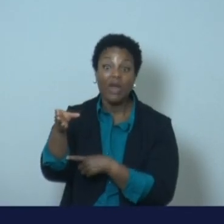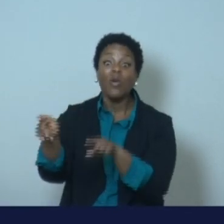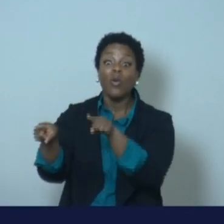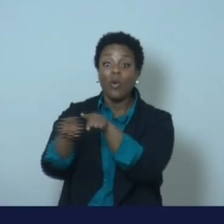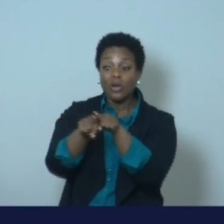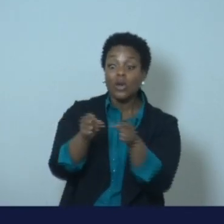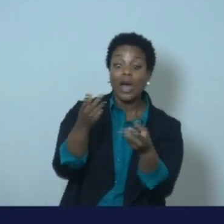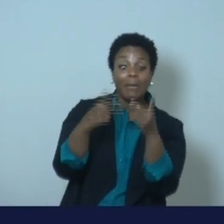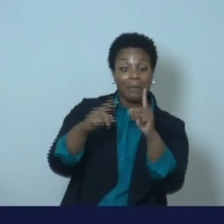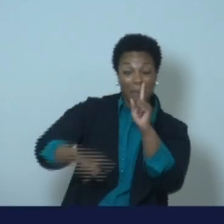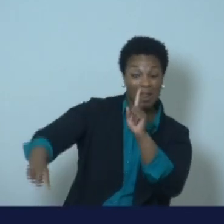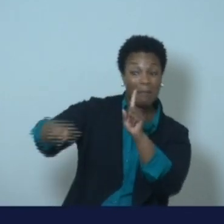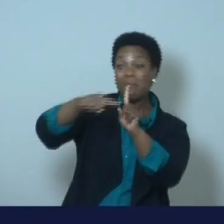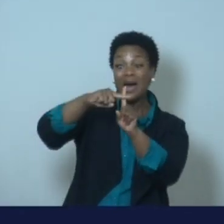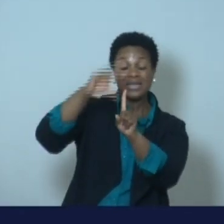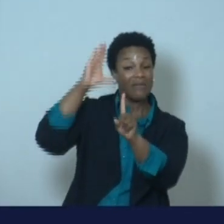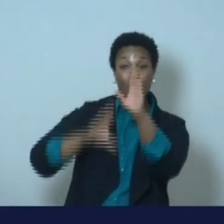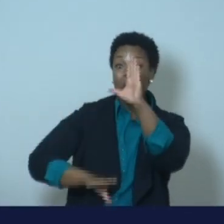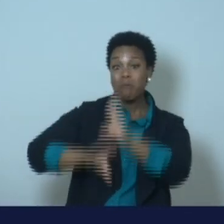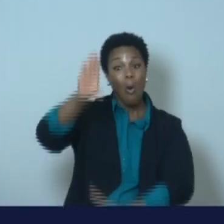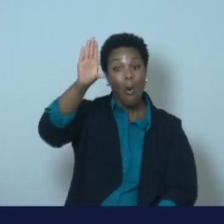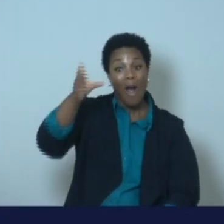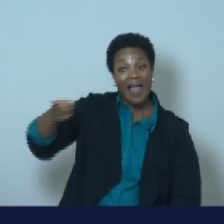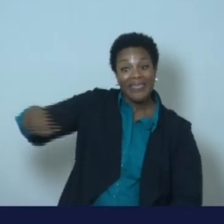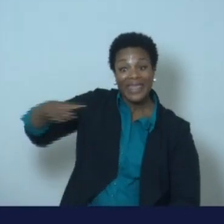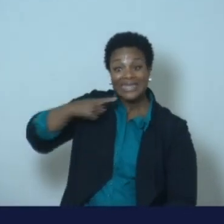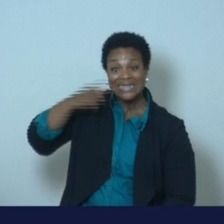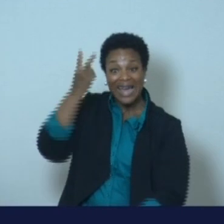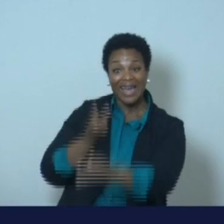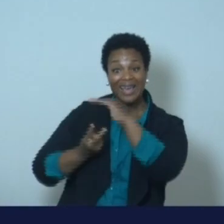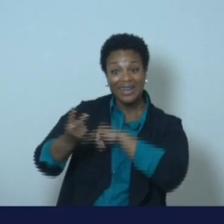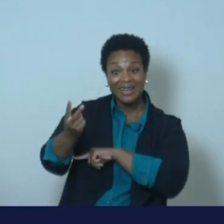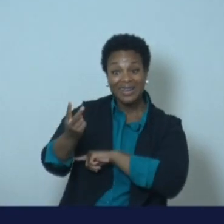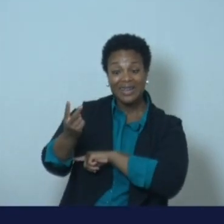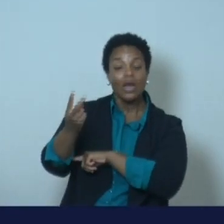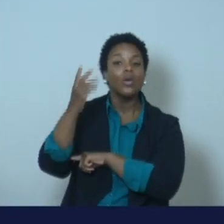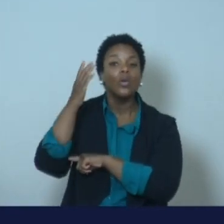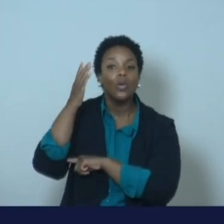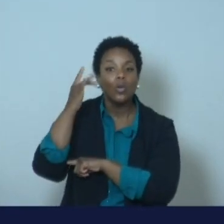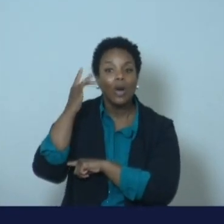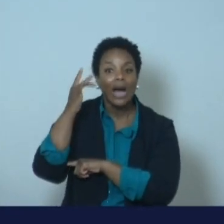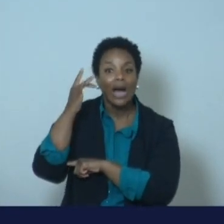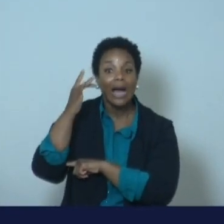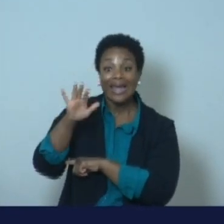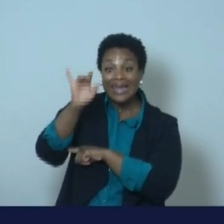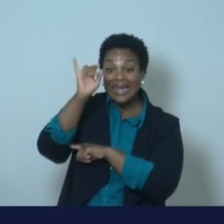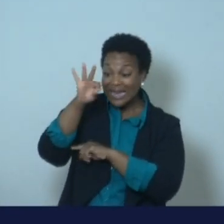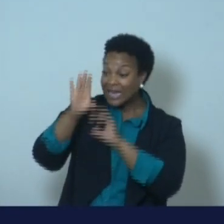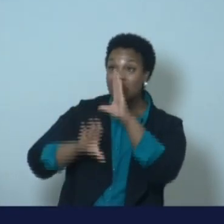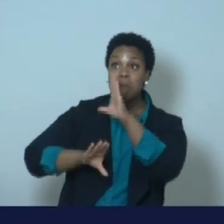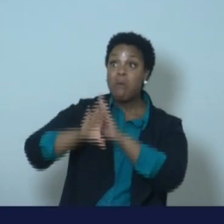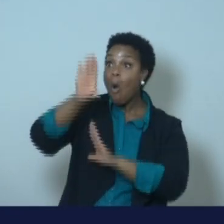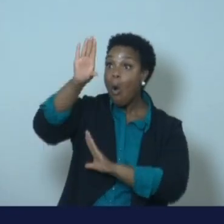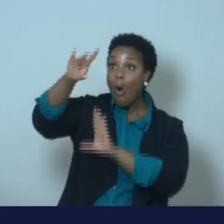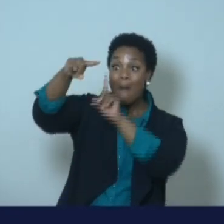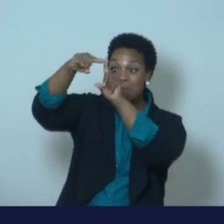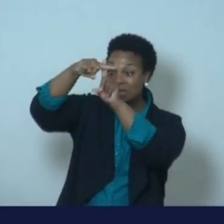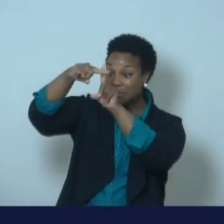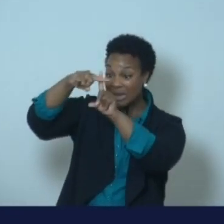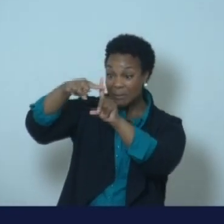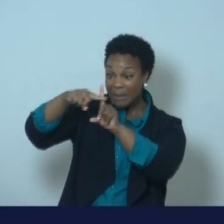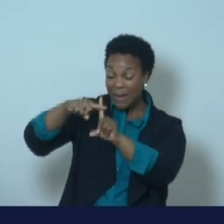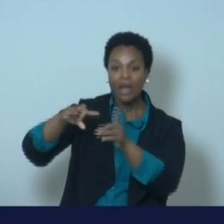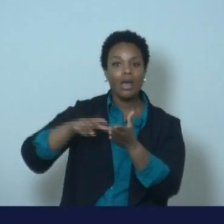cases across the country. And why is that problematic? Again, people go to the hospital, we overwhelm the healthcare system, the economy can't